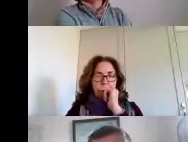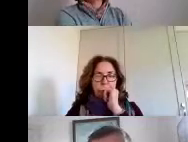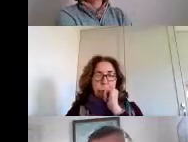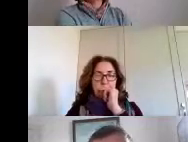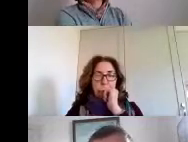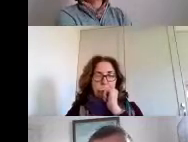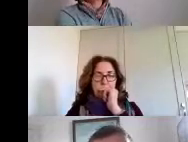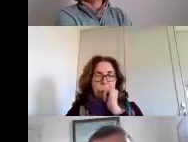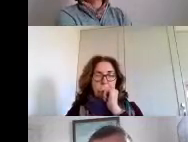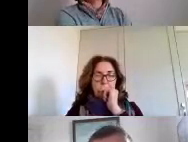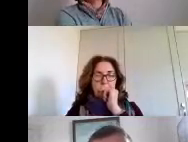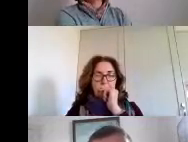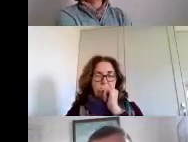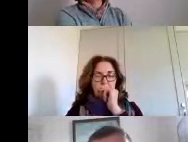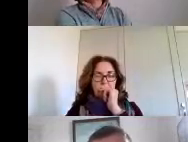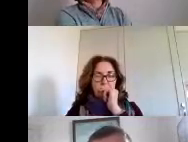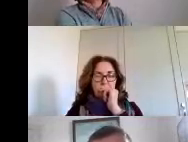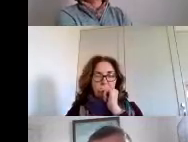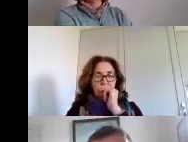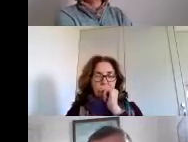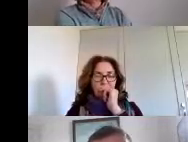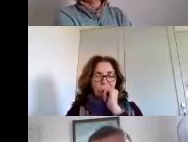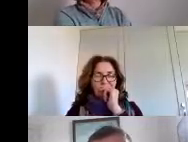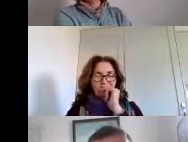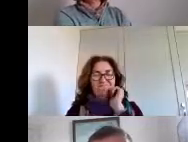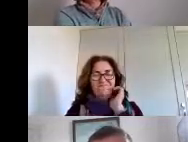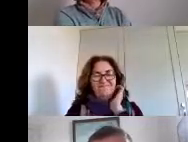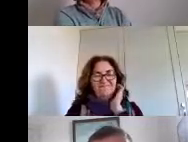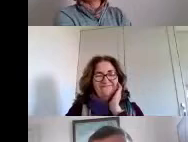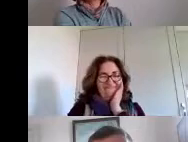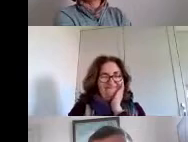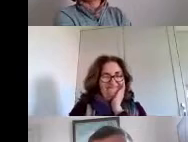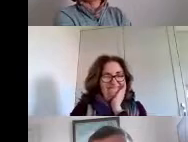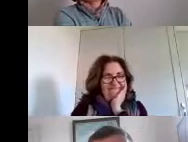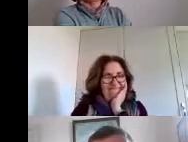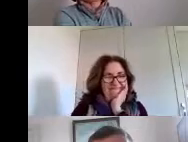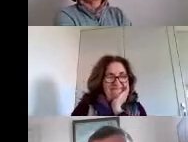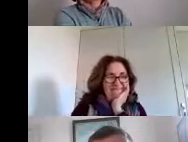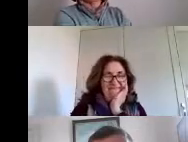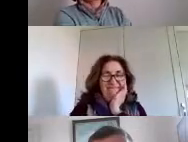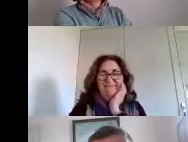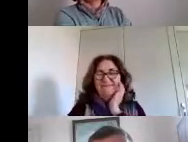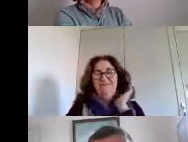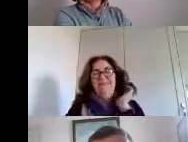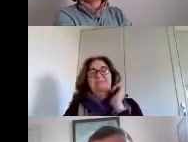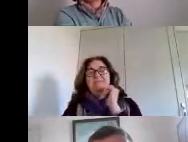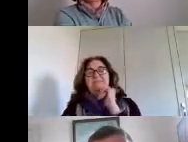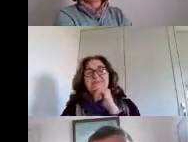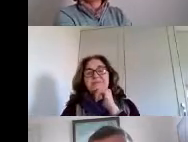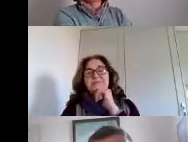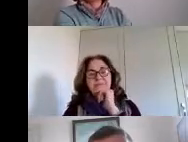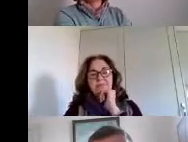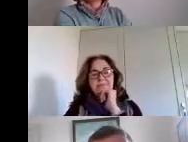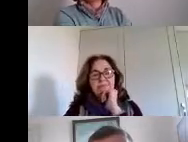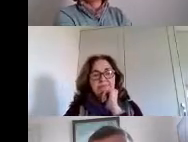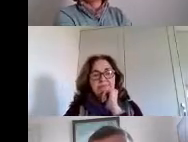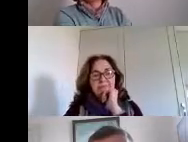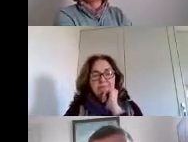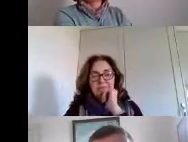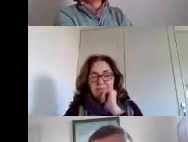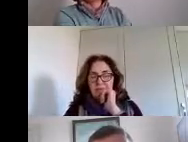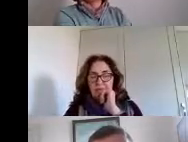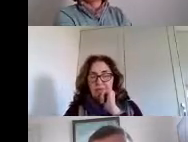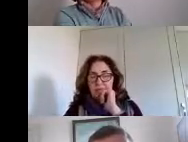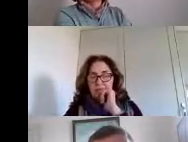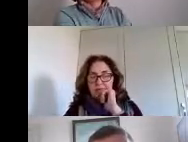who previously would have described themselves as IT terrified, facilitating online activities as part of the digital